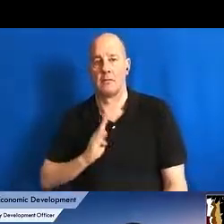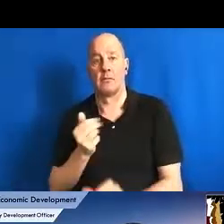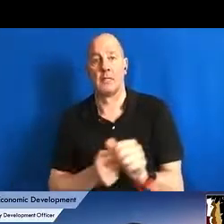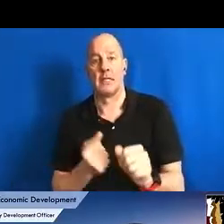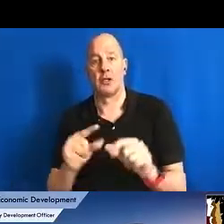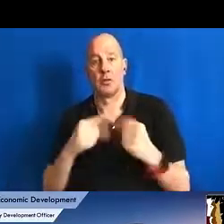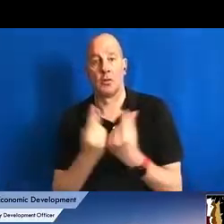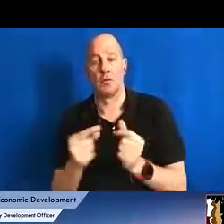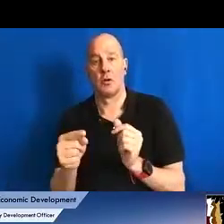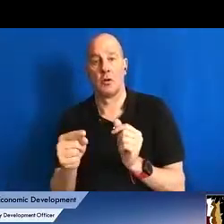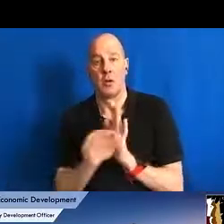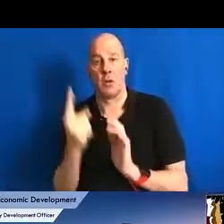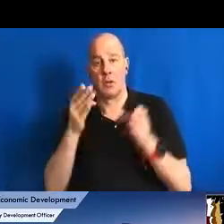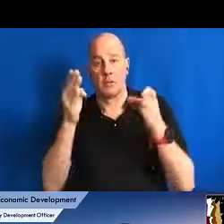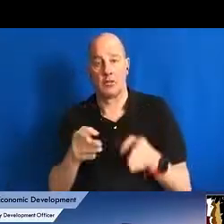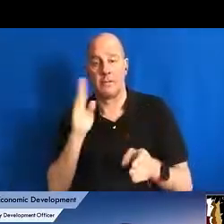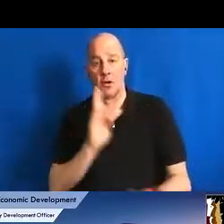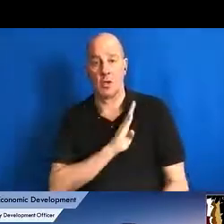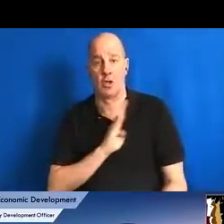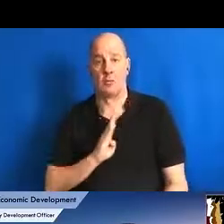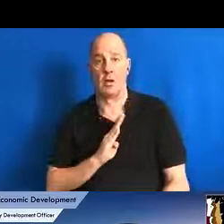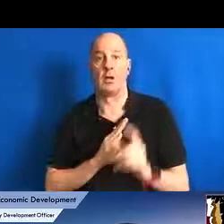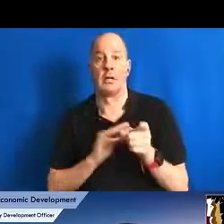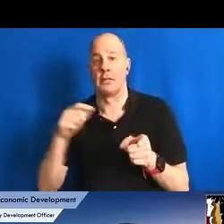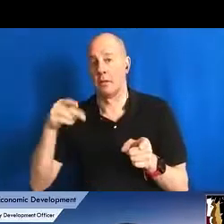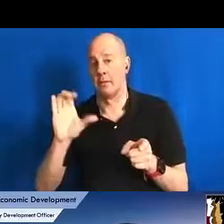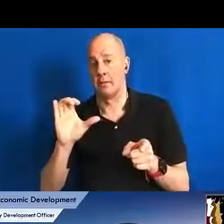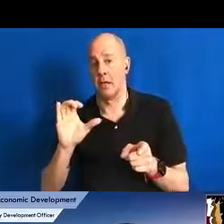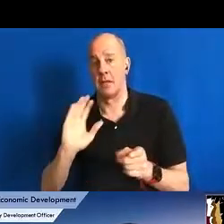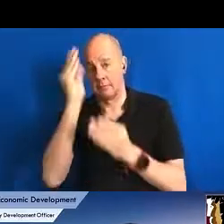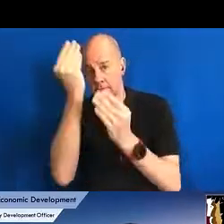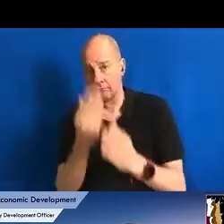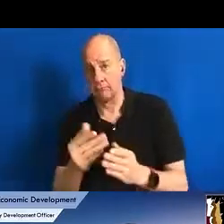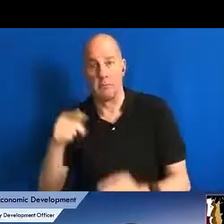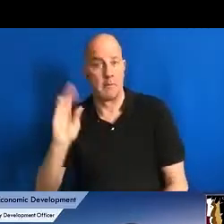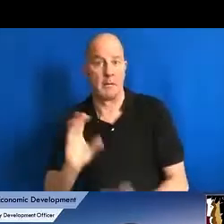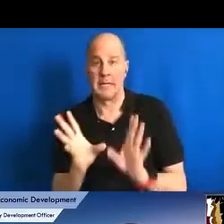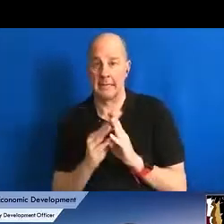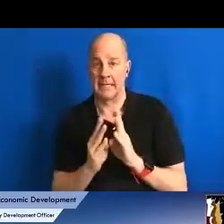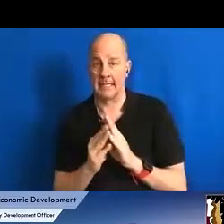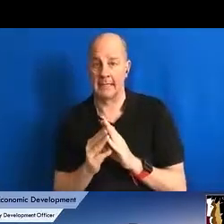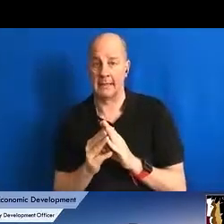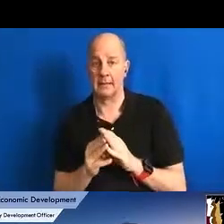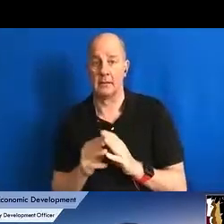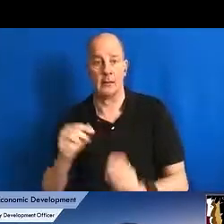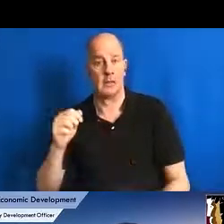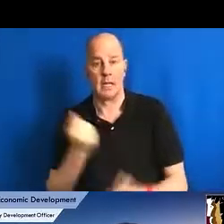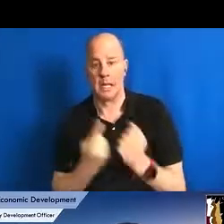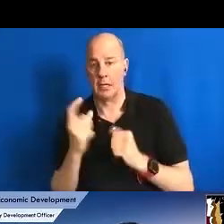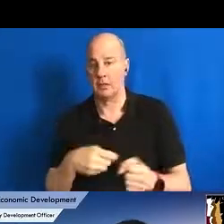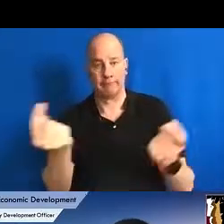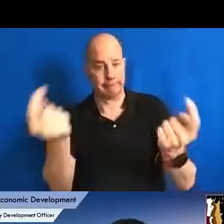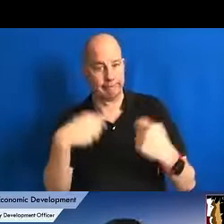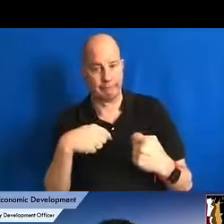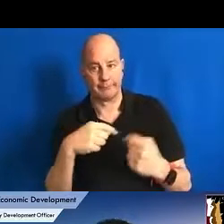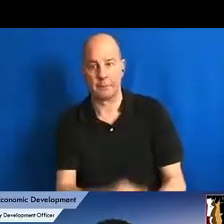the board to make these decisions. These are publicly noticed in public meetings that the public is welcome to come participate